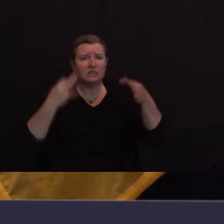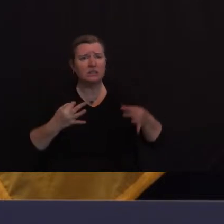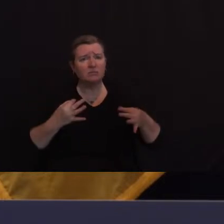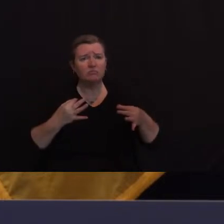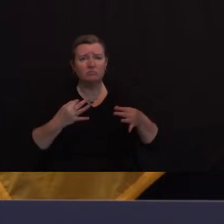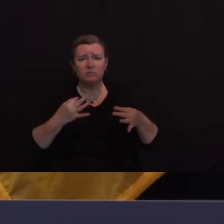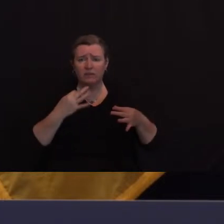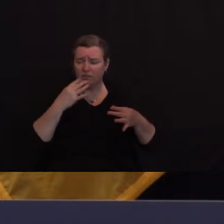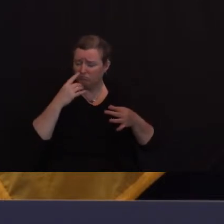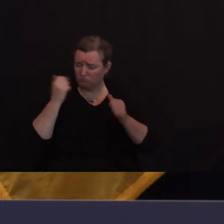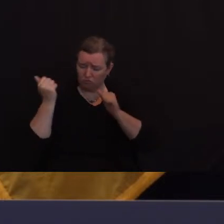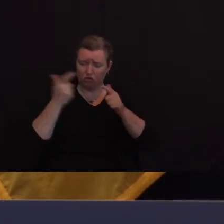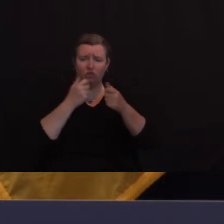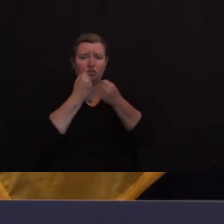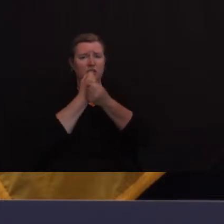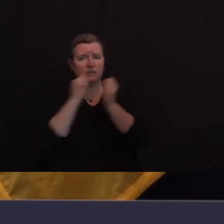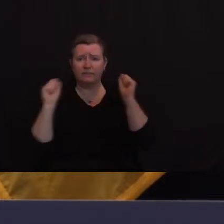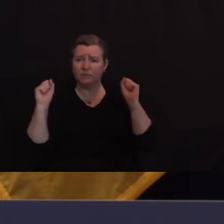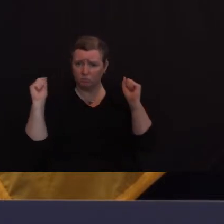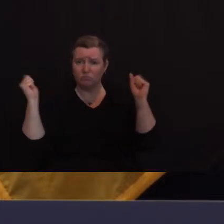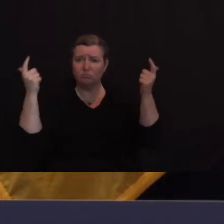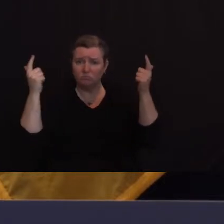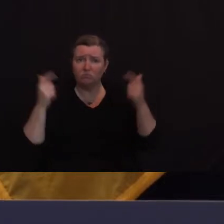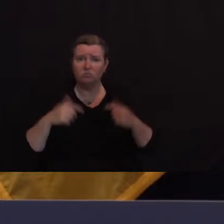going to continue to monitor it clearly.